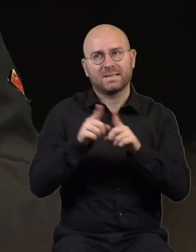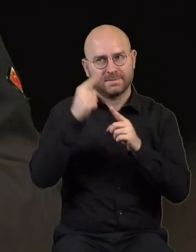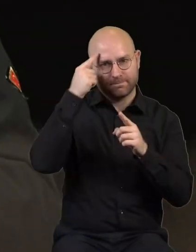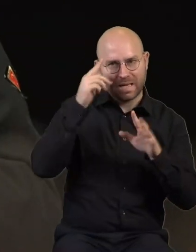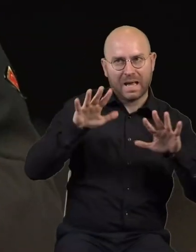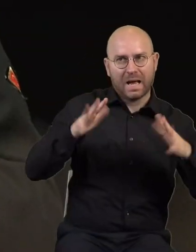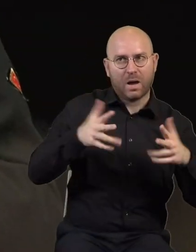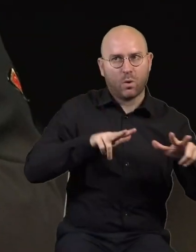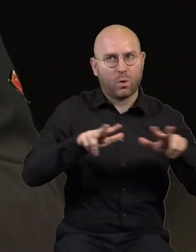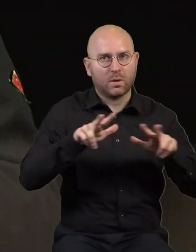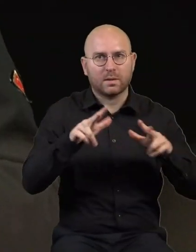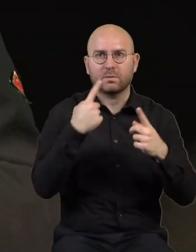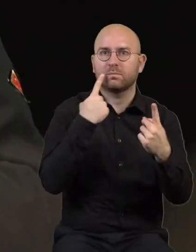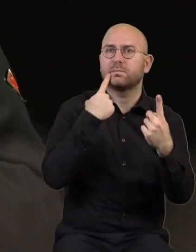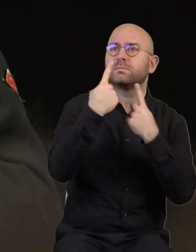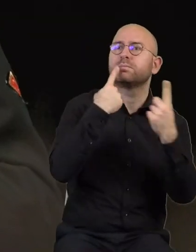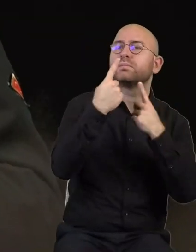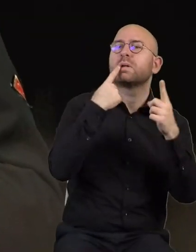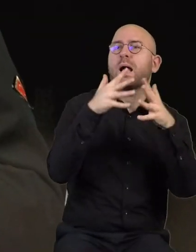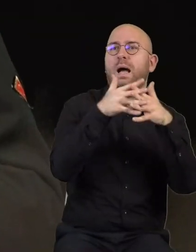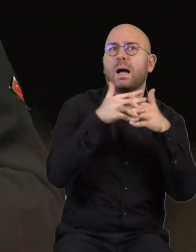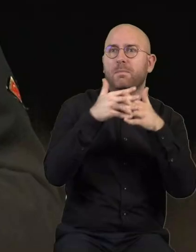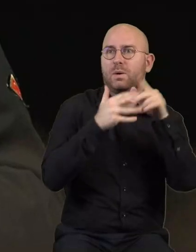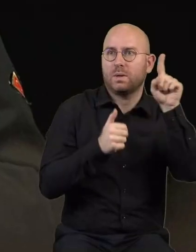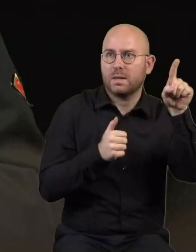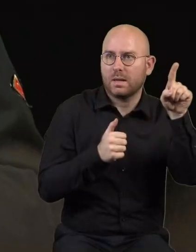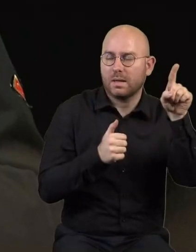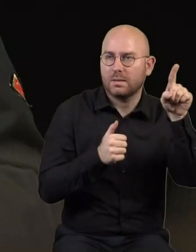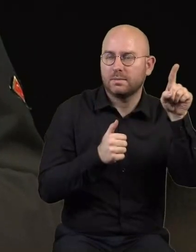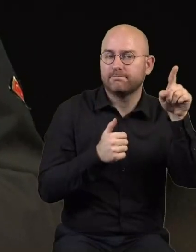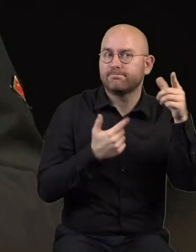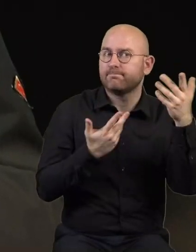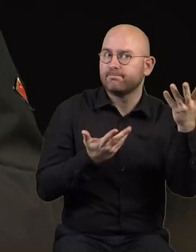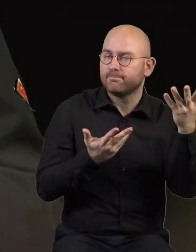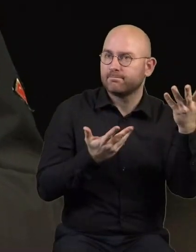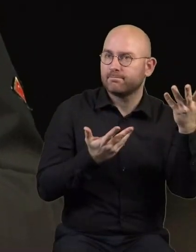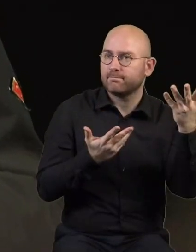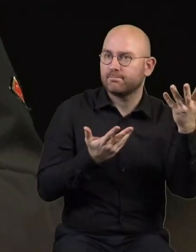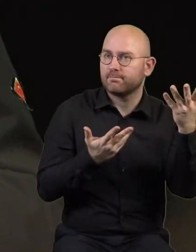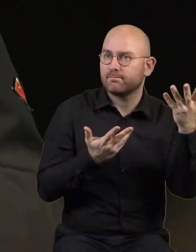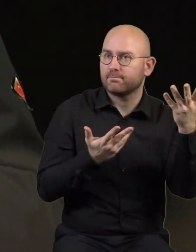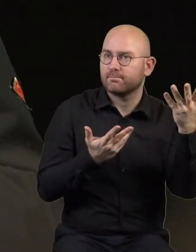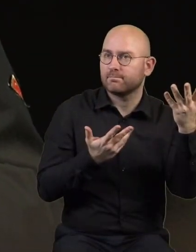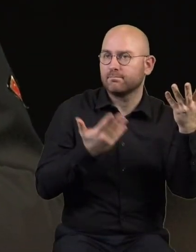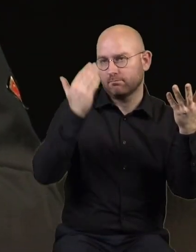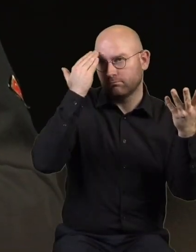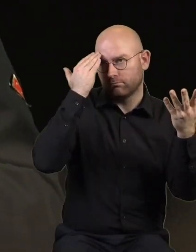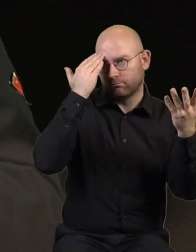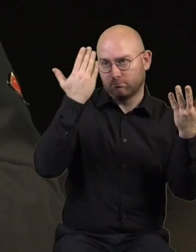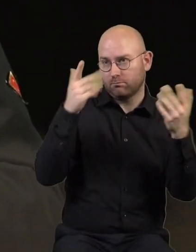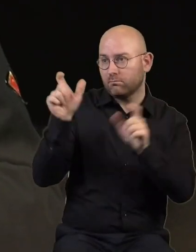independently from the College of Auditors, I had my people do a mapping of all stakeholders and all projects with regards